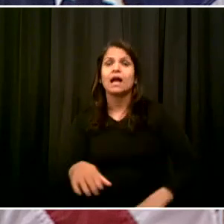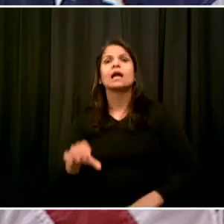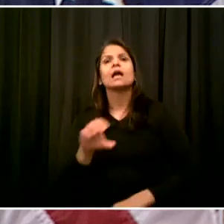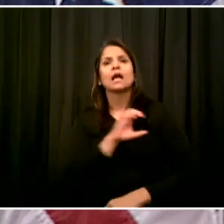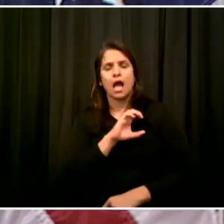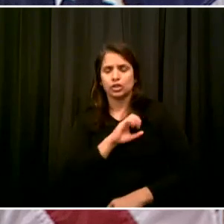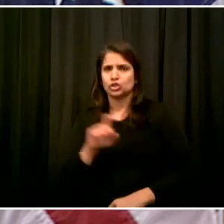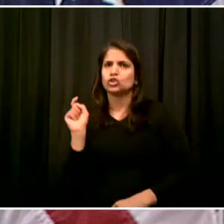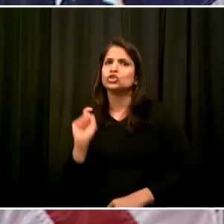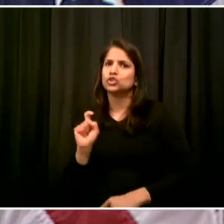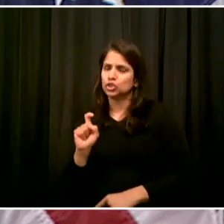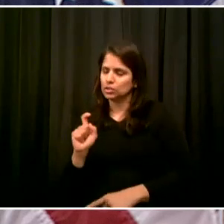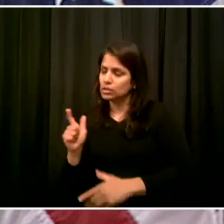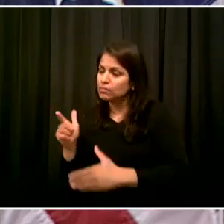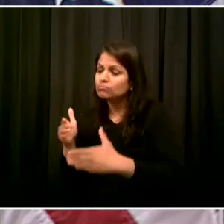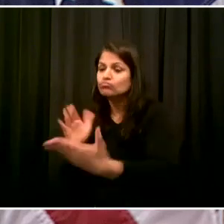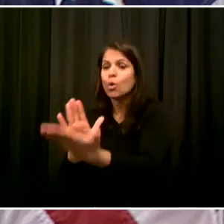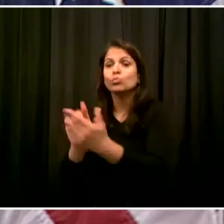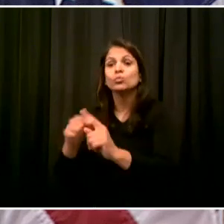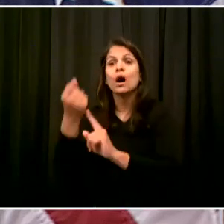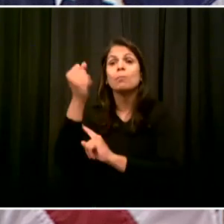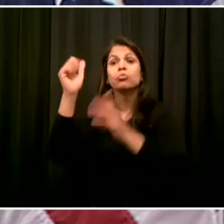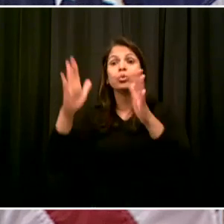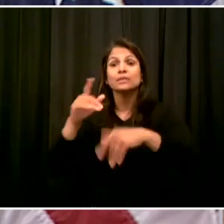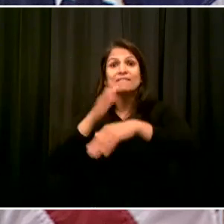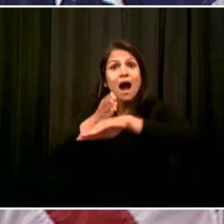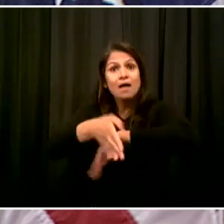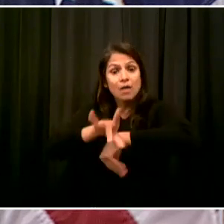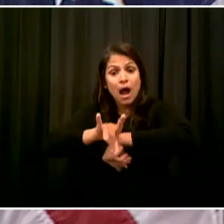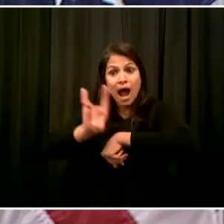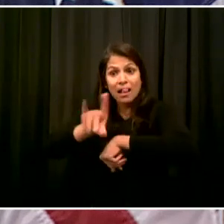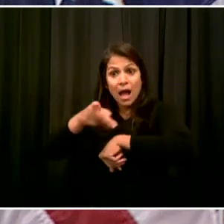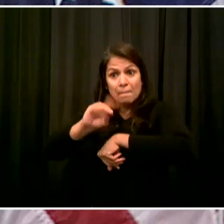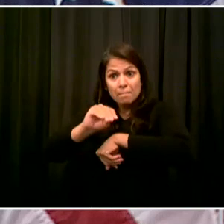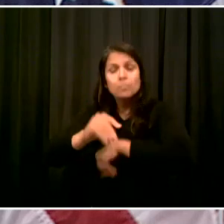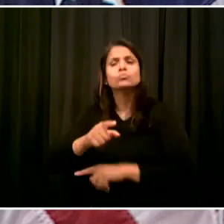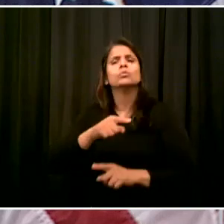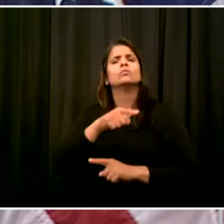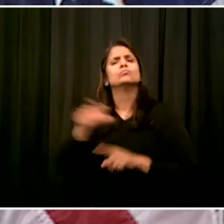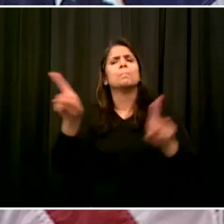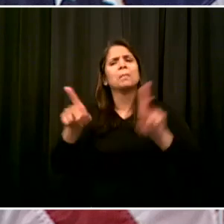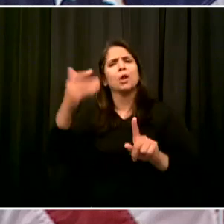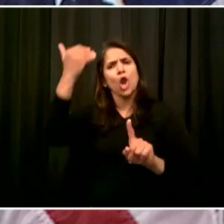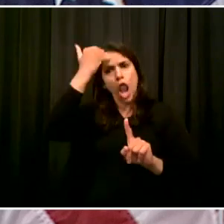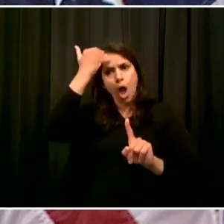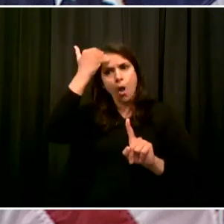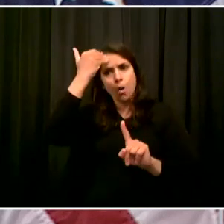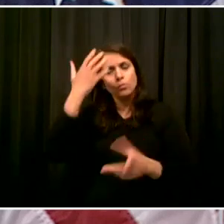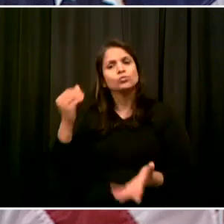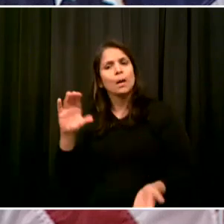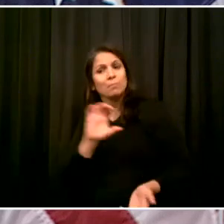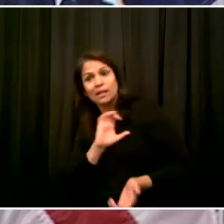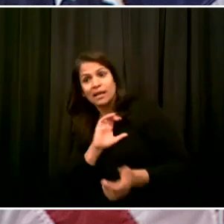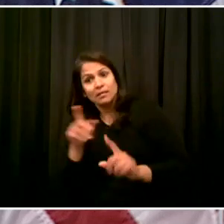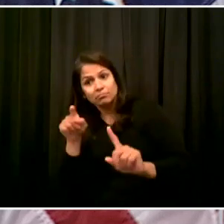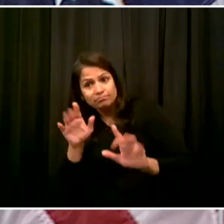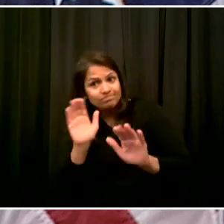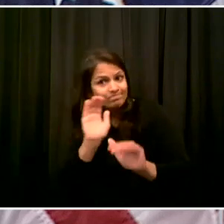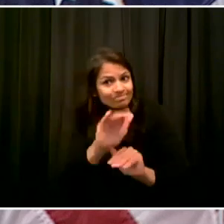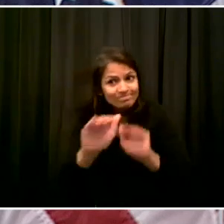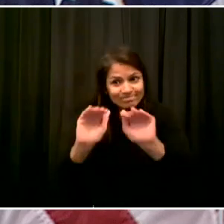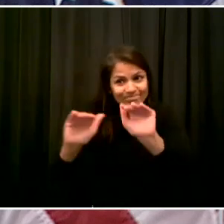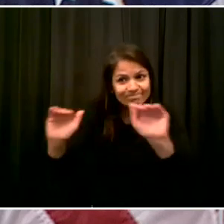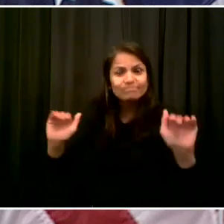clear as a bell that the ground rules, and I've been to a lot of protests, the ground rules have to be very clearly stated by police. If they're